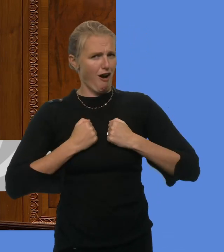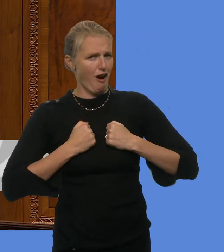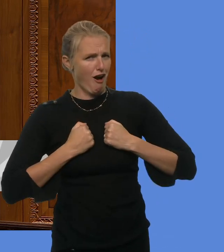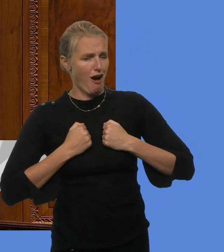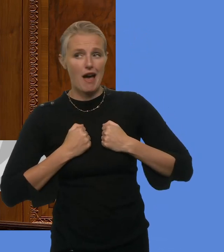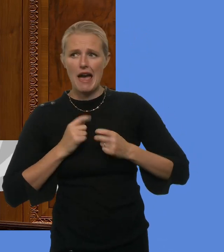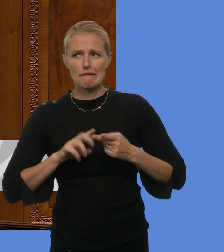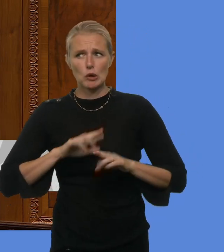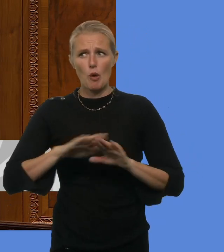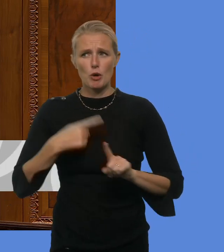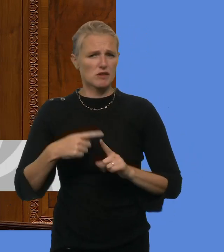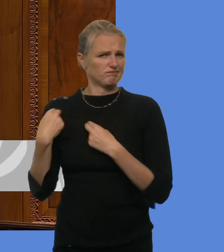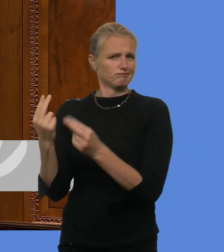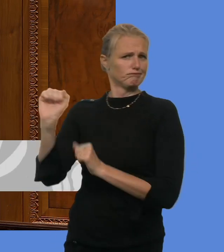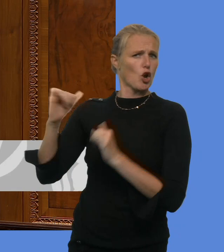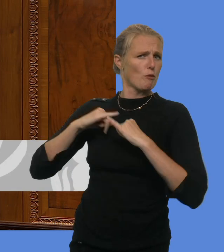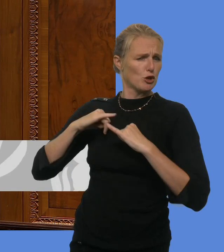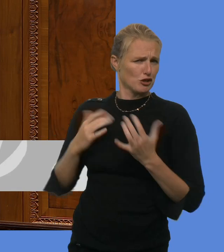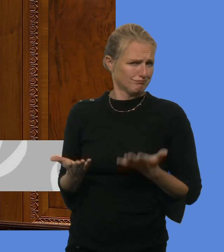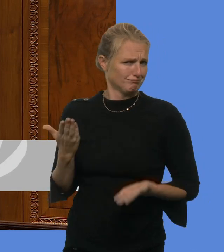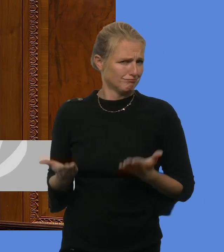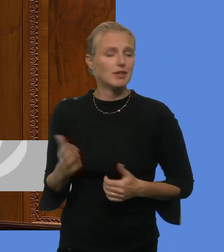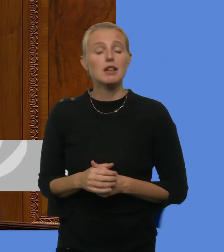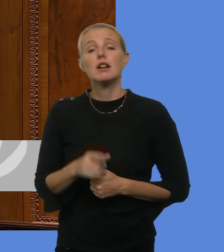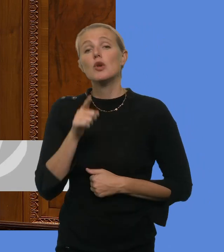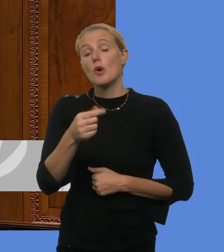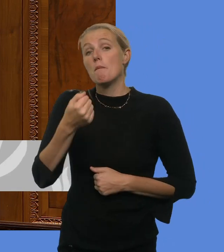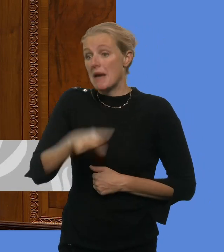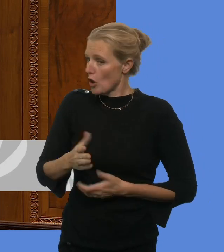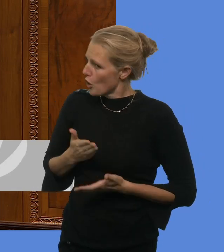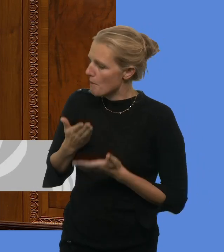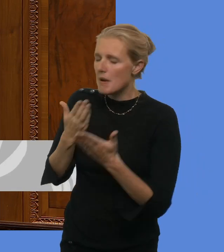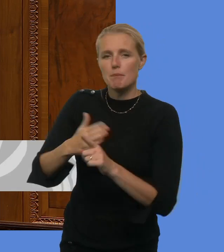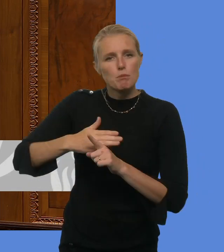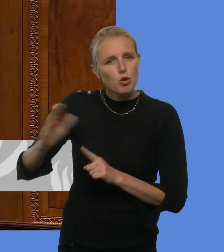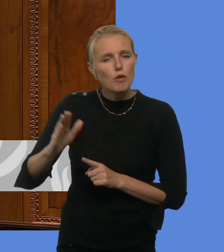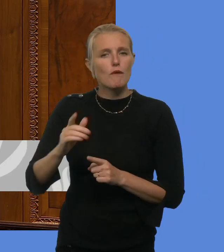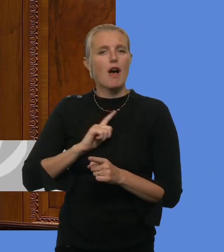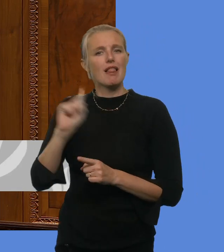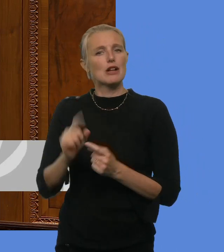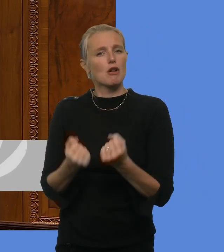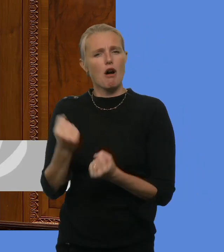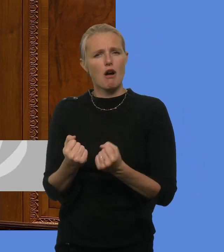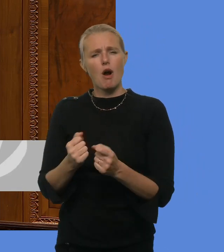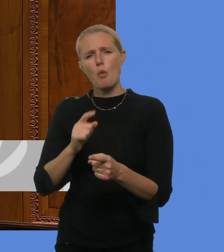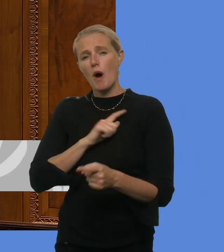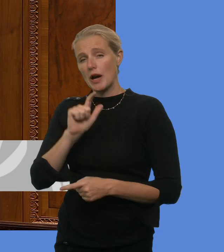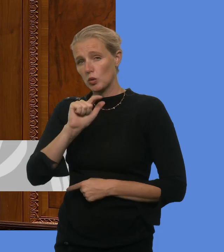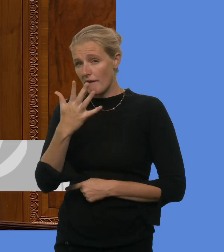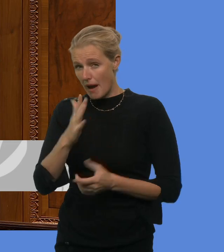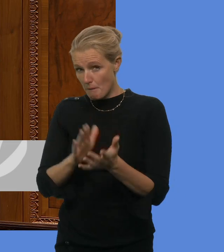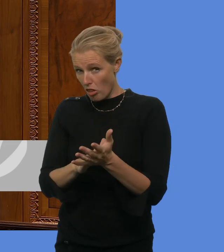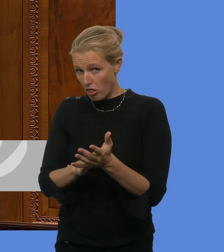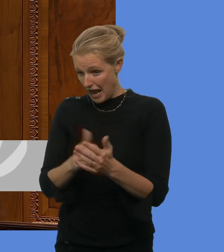a commercial one. Given that the Minister stated commitment to electric vehicle improvements, could he explain why 25 months after